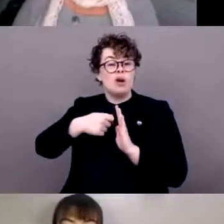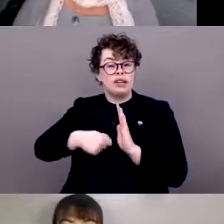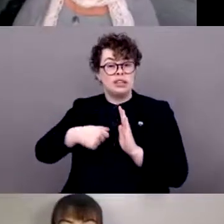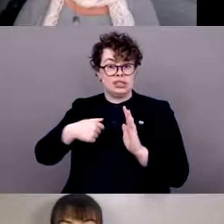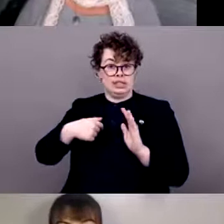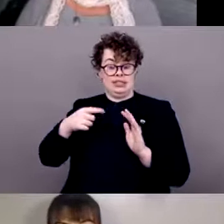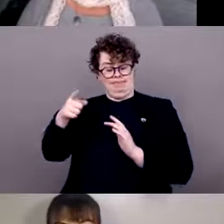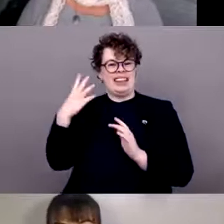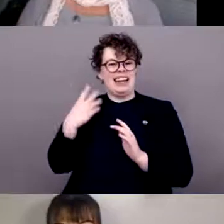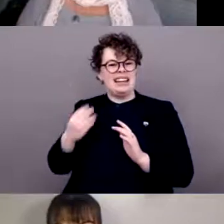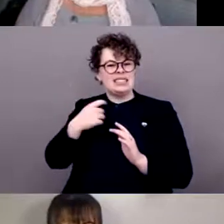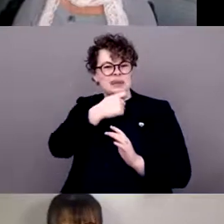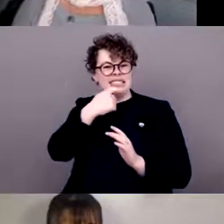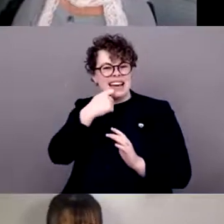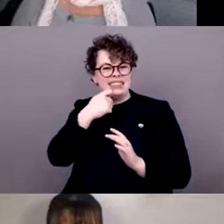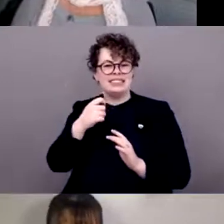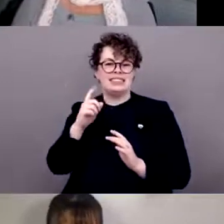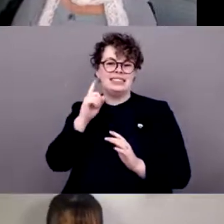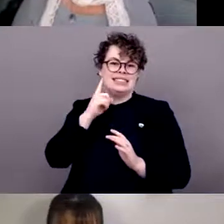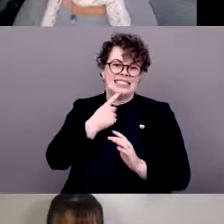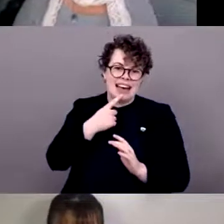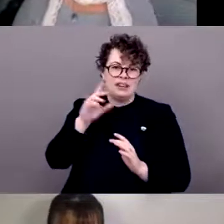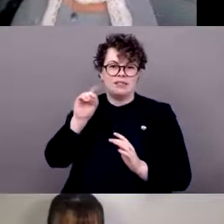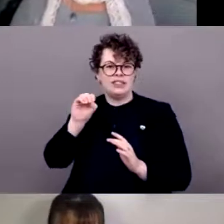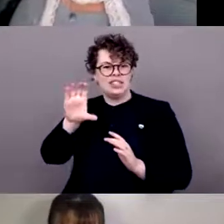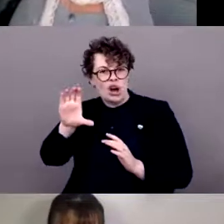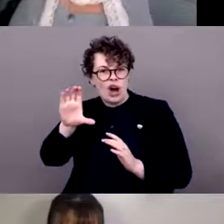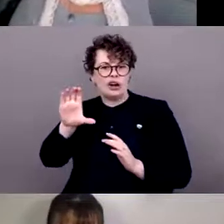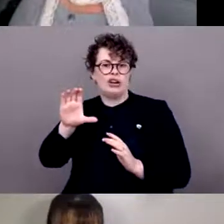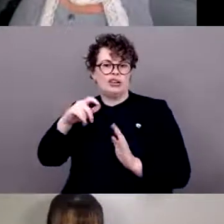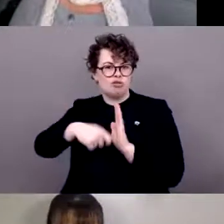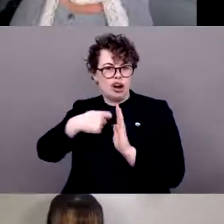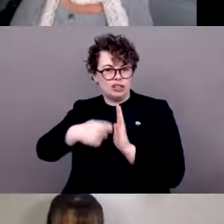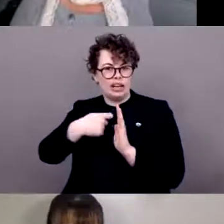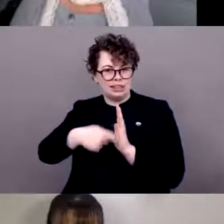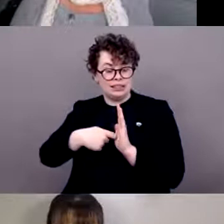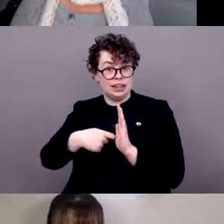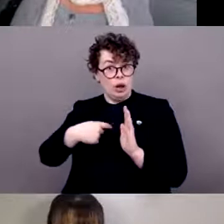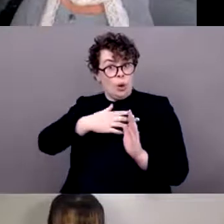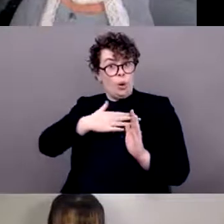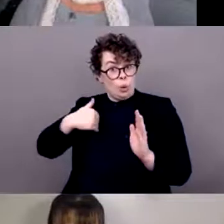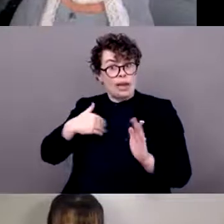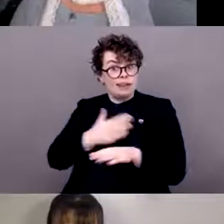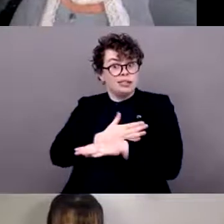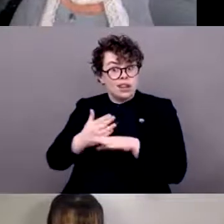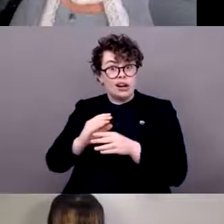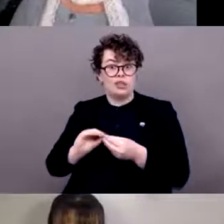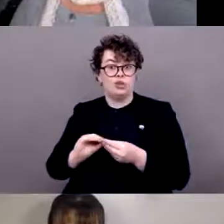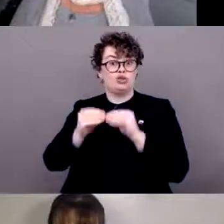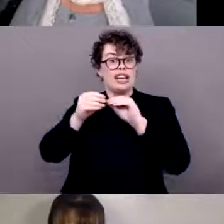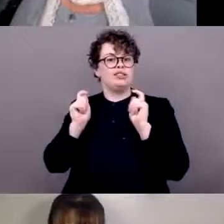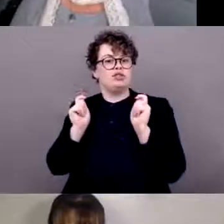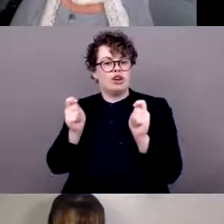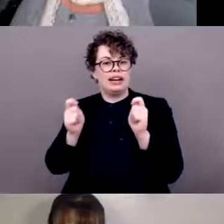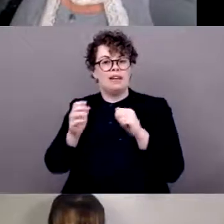Elizabeth mentioned, the .deaf project, which I hope many of you have come across, we have started to develop training for a